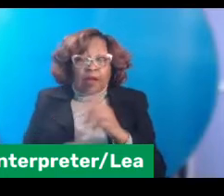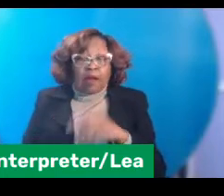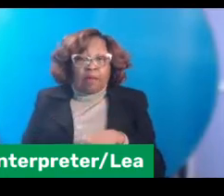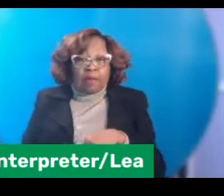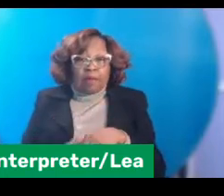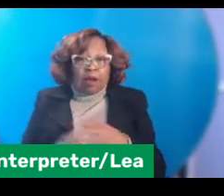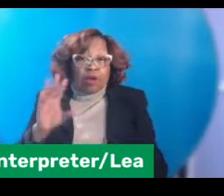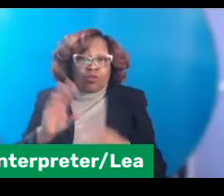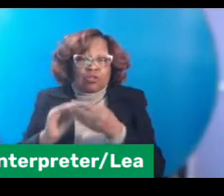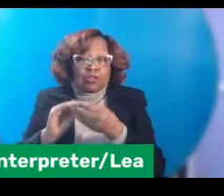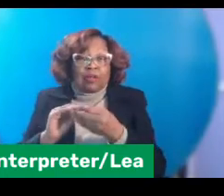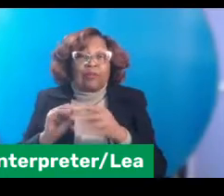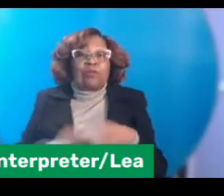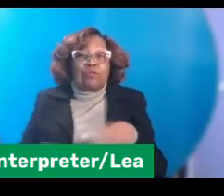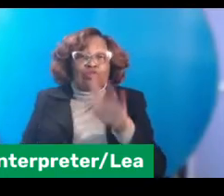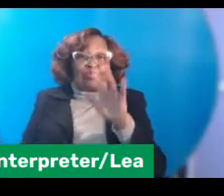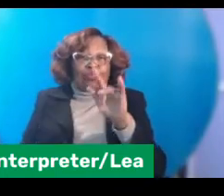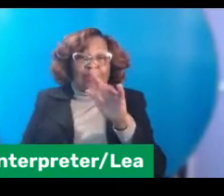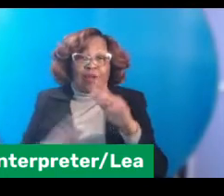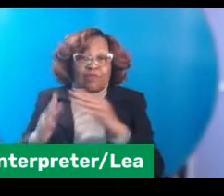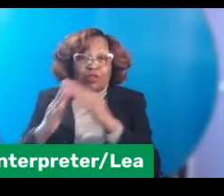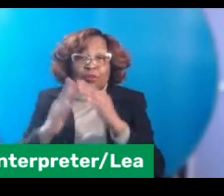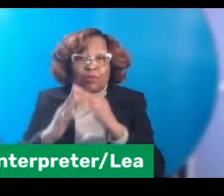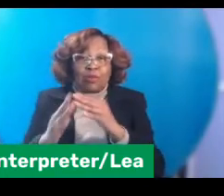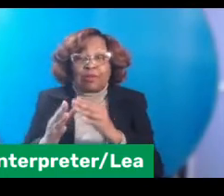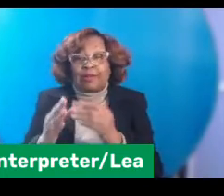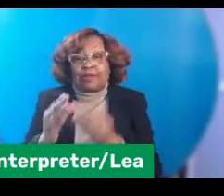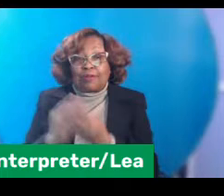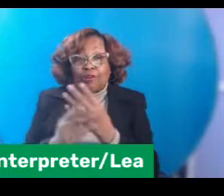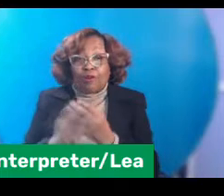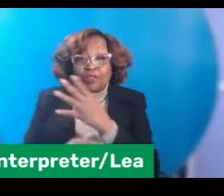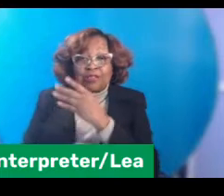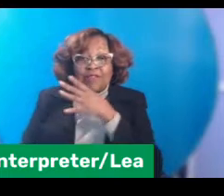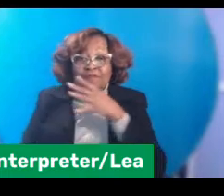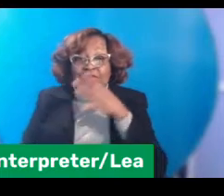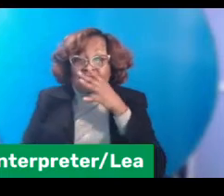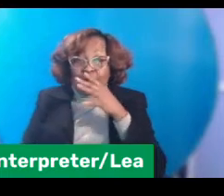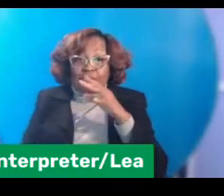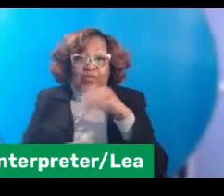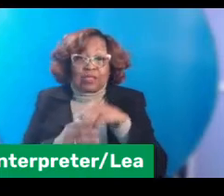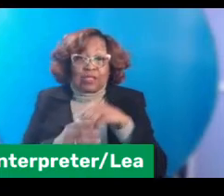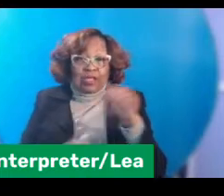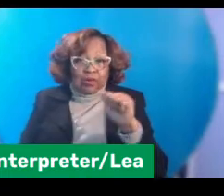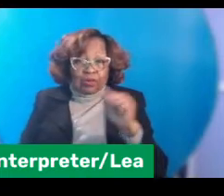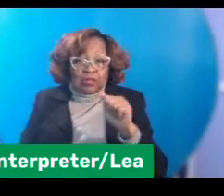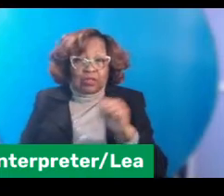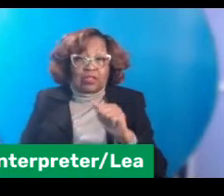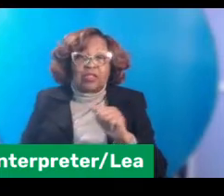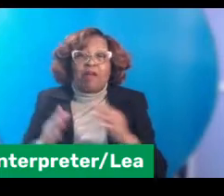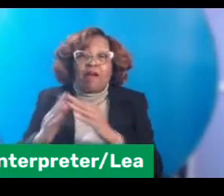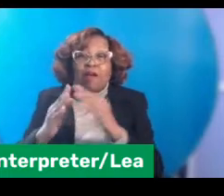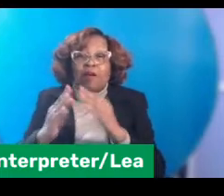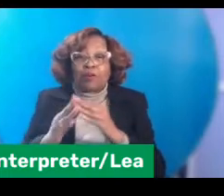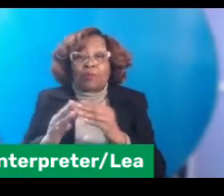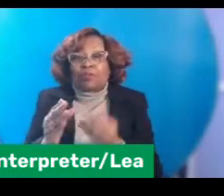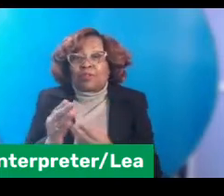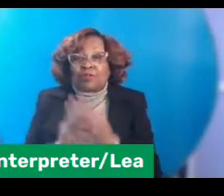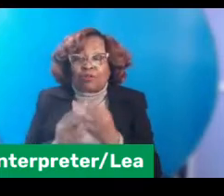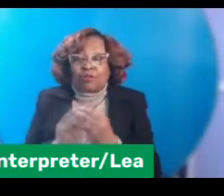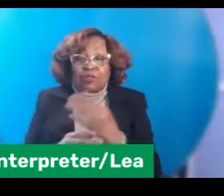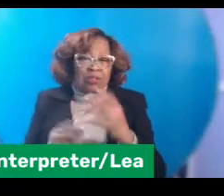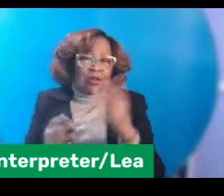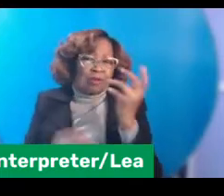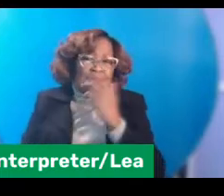are 25 community gardens and farms in Austin, and our community gardeners are just some of the amazing activists that you find